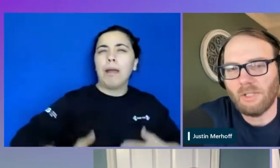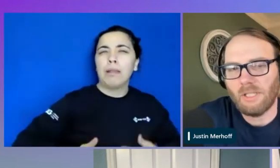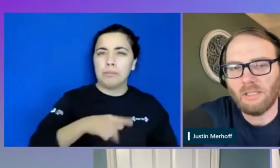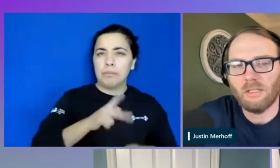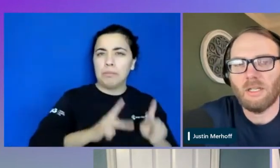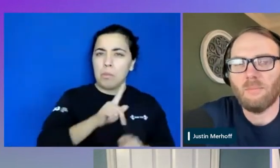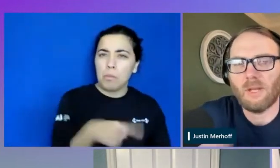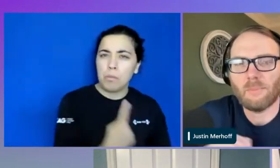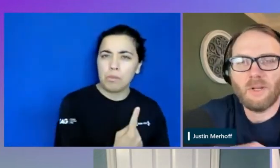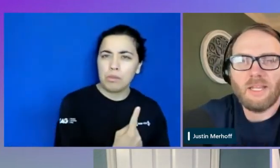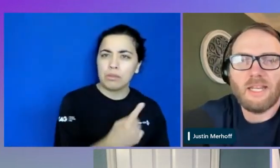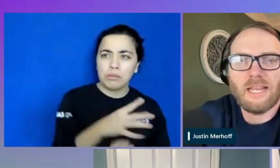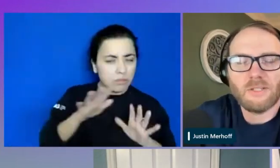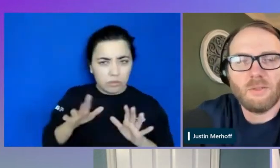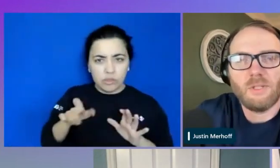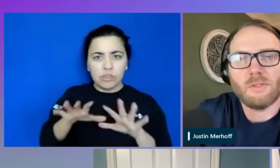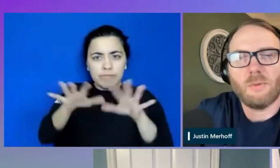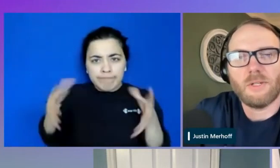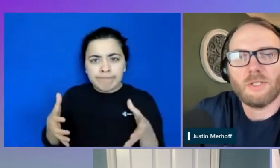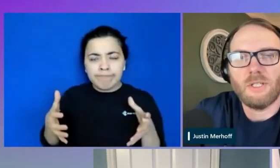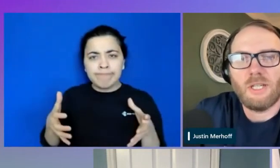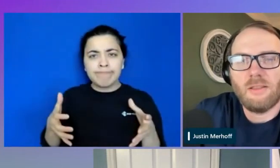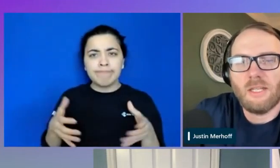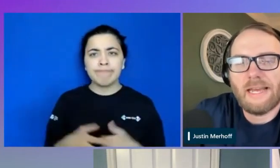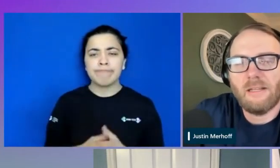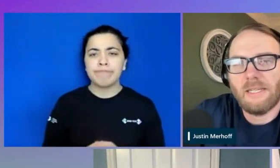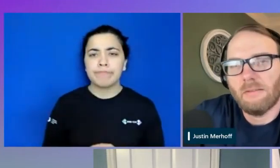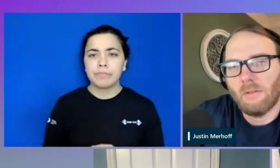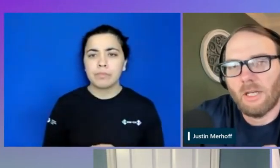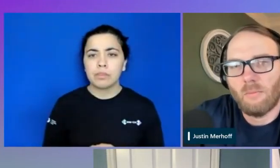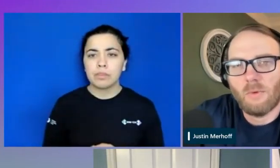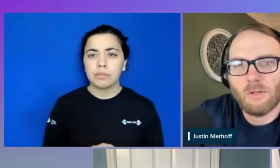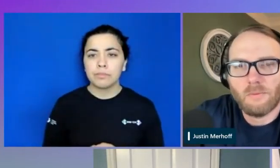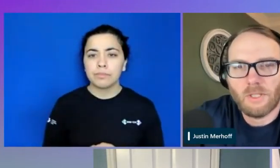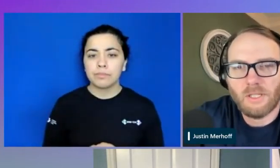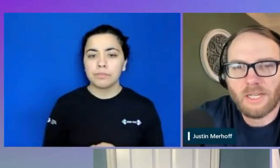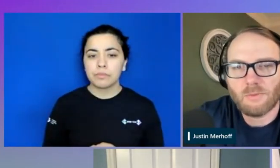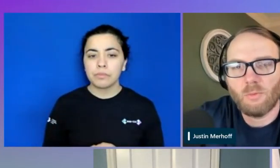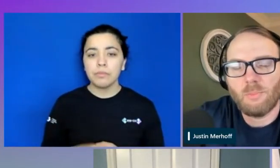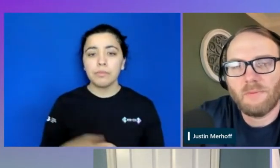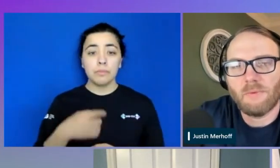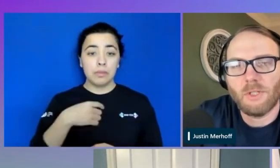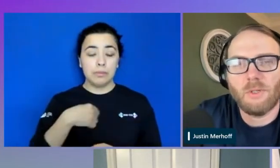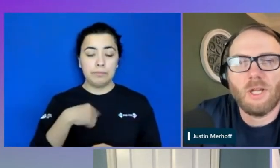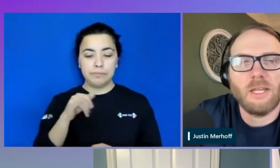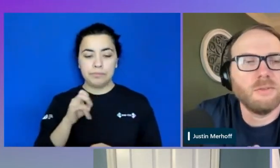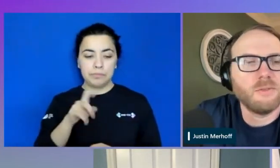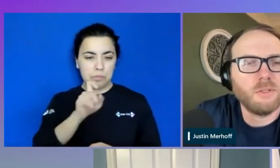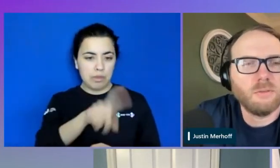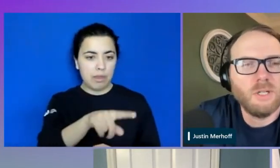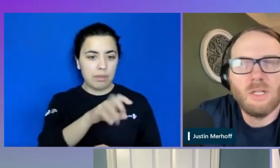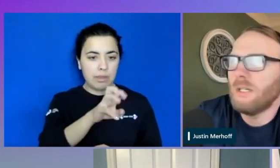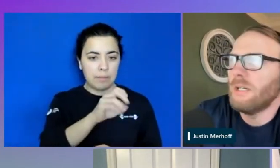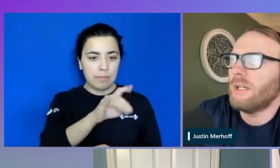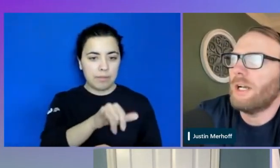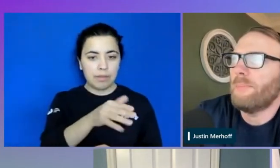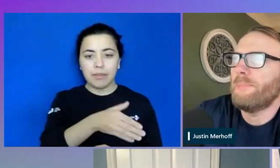And Emily, I'm going to go ahead and ask you this question, and then Ali, the next one will be for you and I.